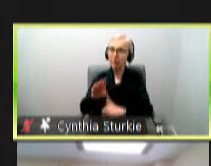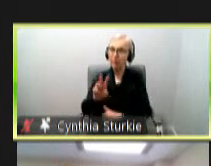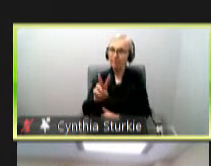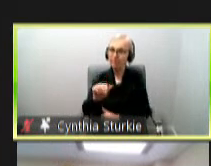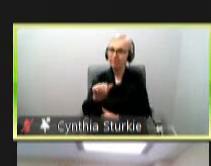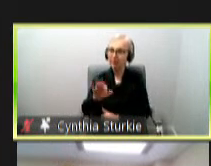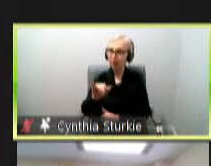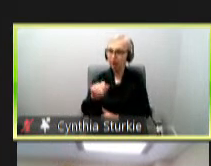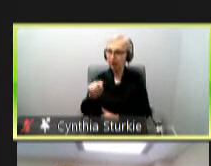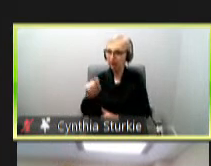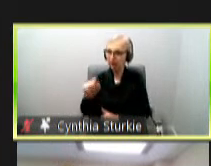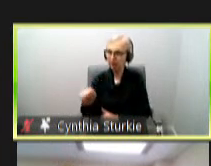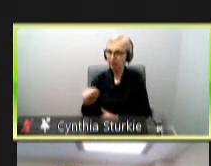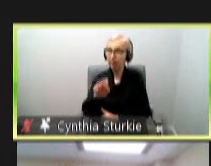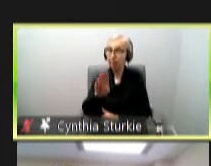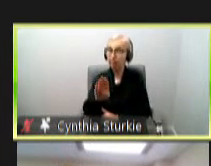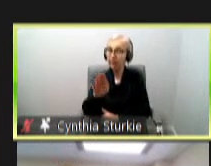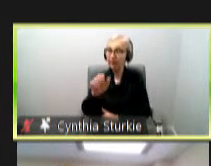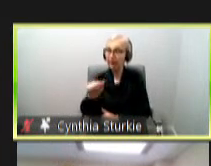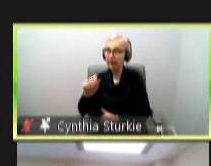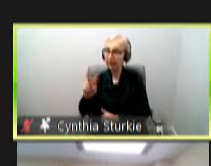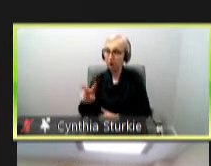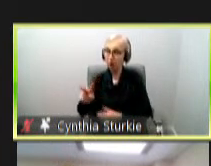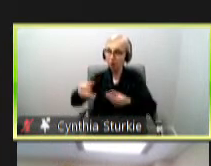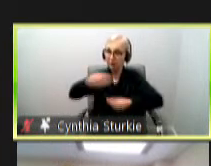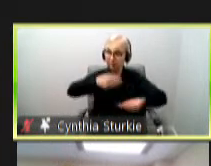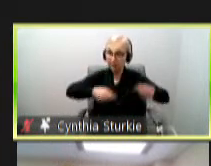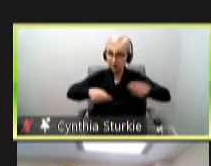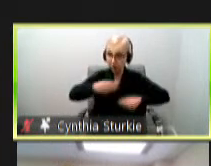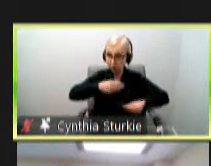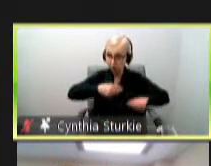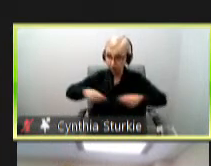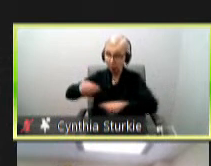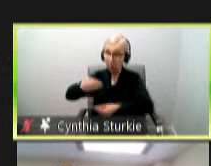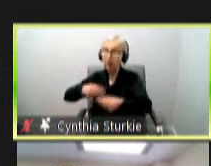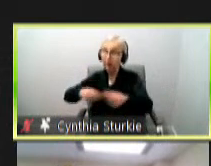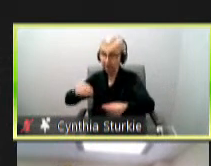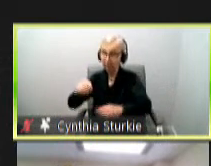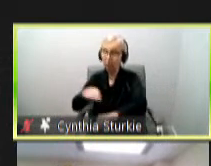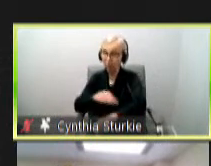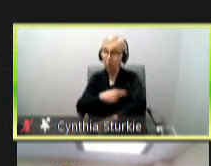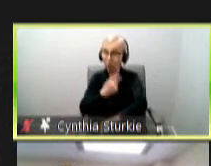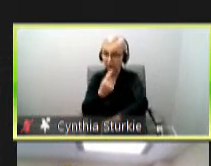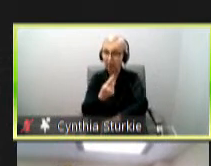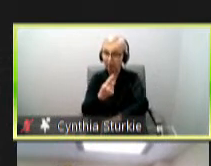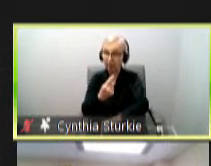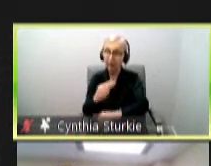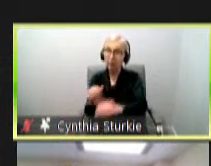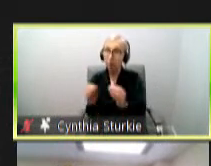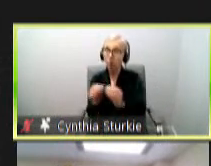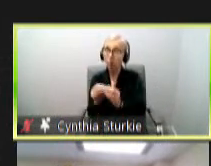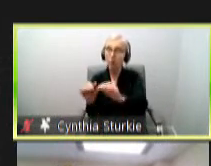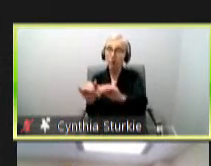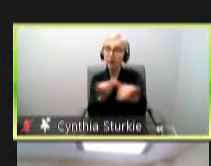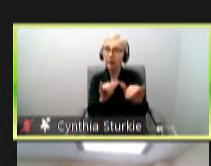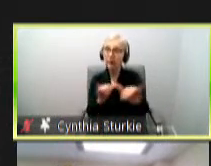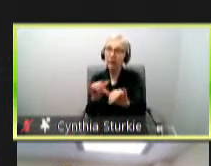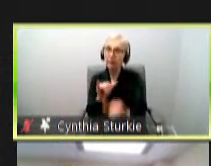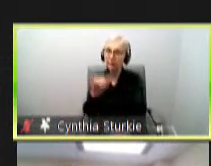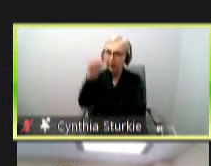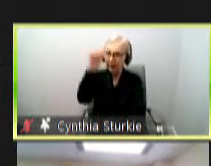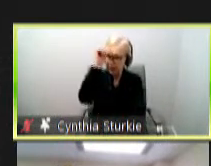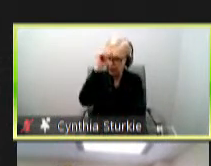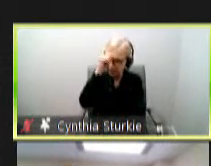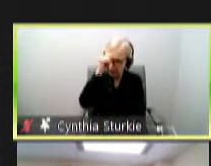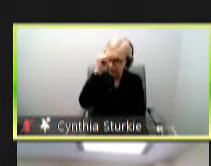BA.1. So BA.2 has been circulating for a while, and actually has been probably more common in some countries like India